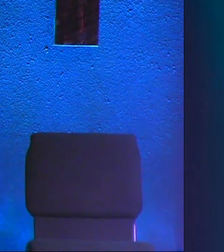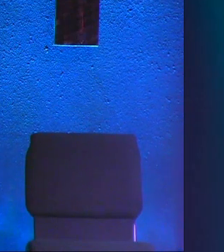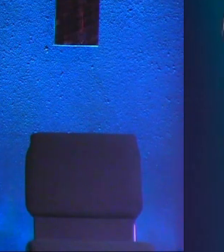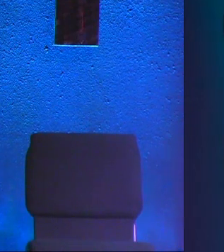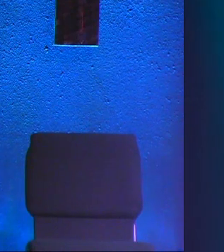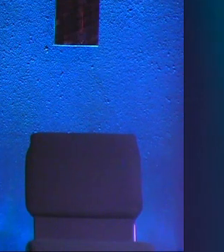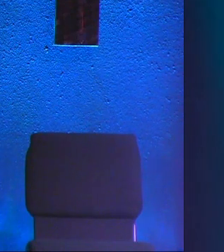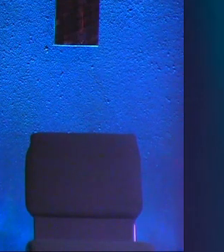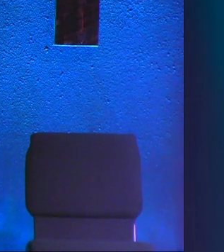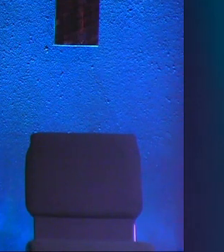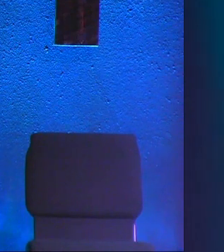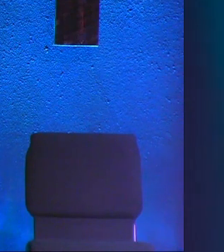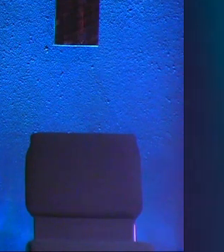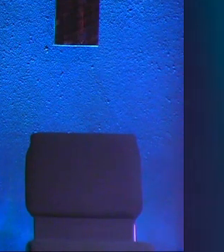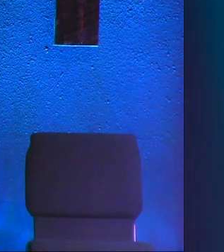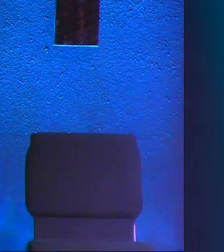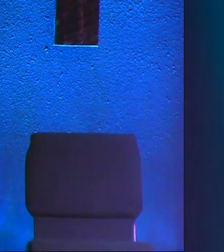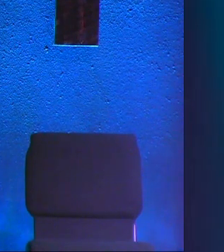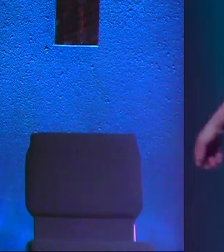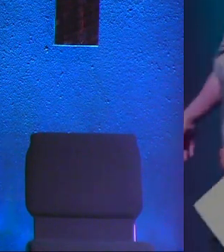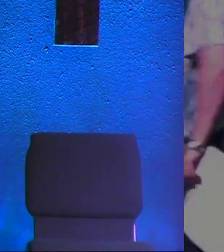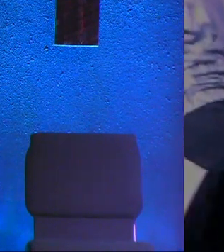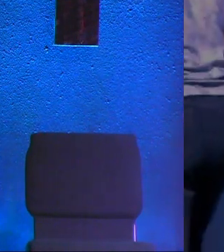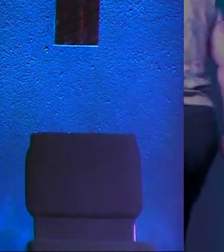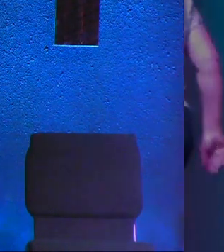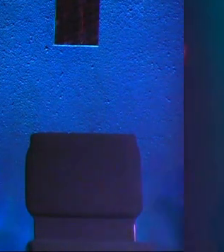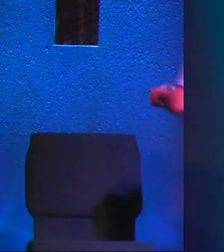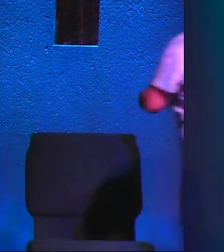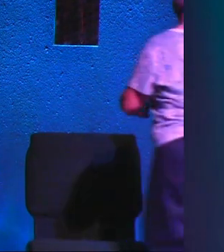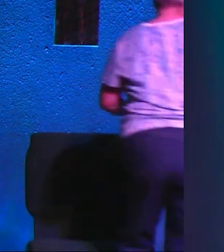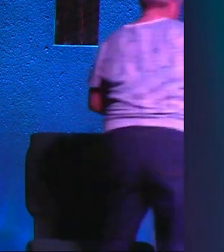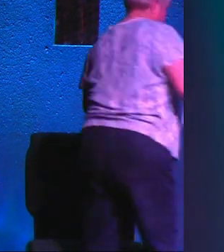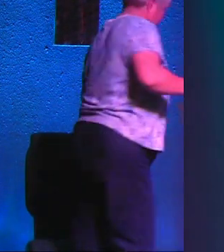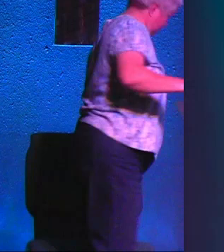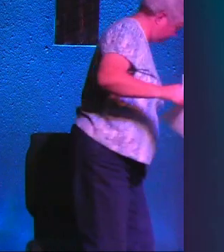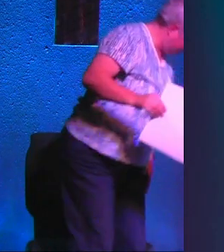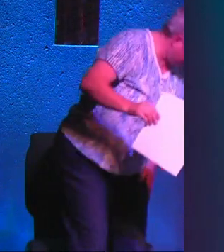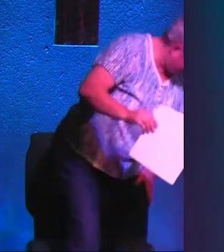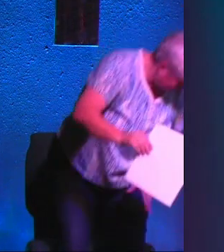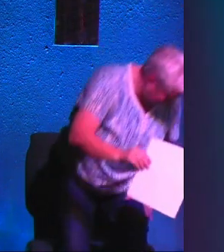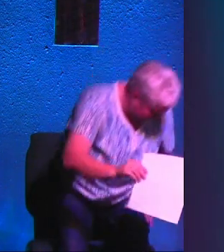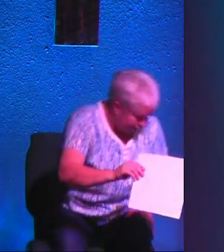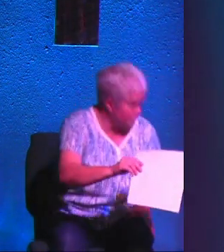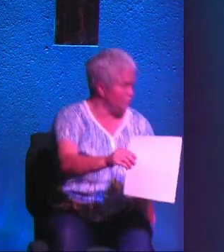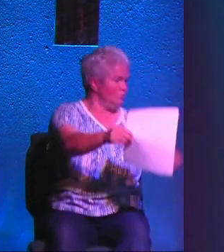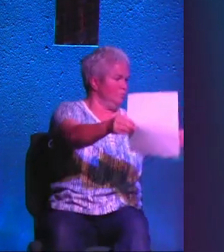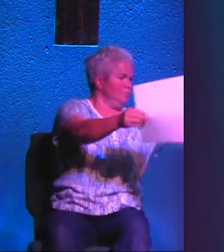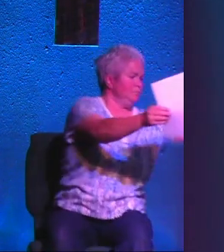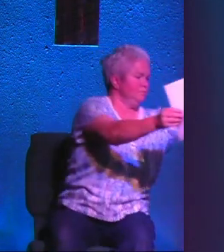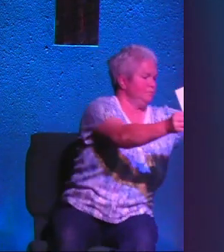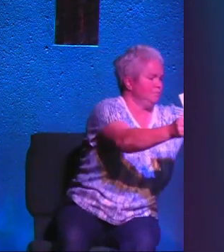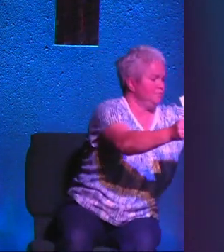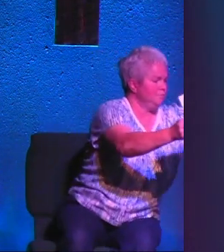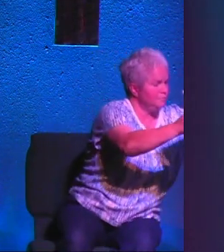coming. Amen. All right. So lots going on, lots to keep praying for.